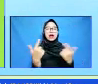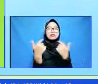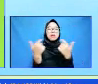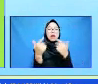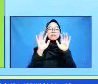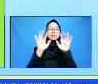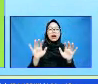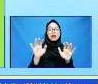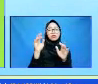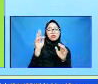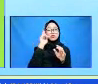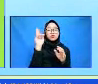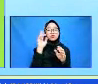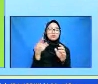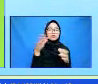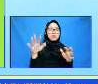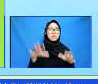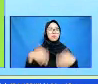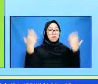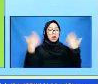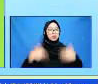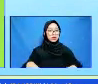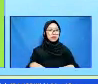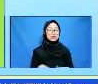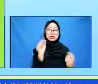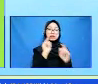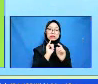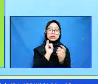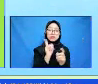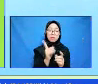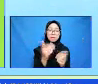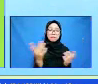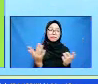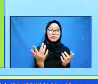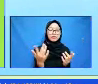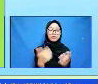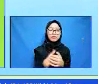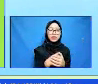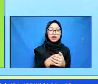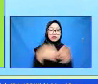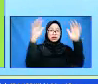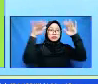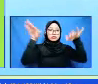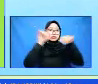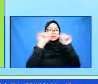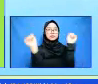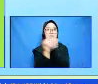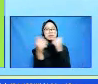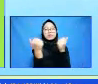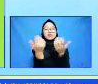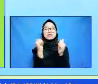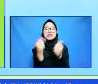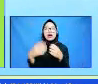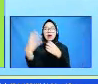poverty. So it is important to address the climate crisis using different approaches, because business as usual is not progressive enough. And we